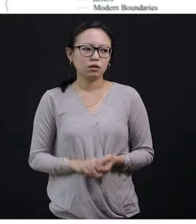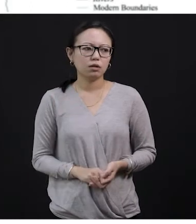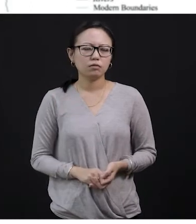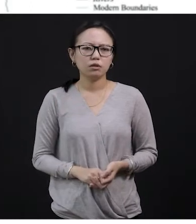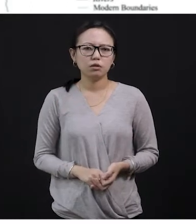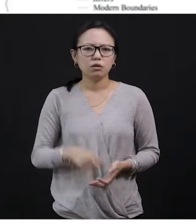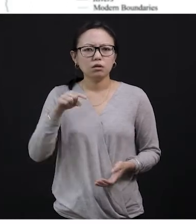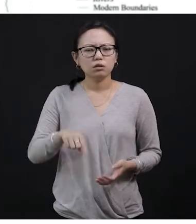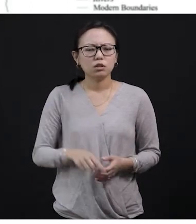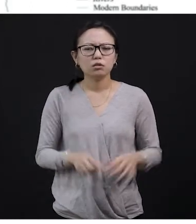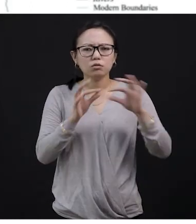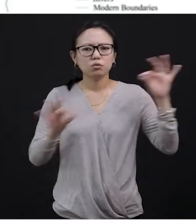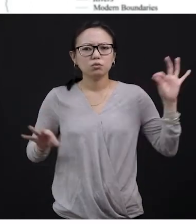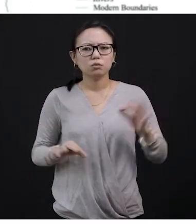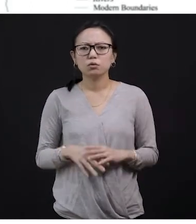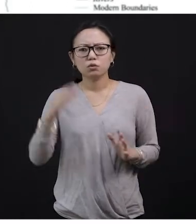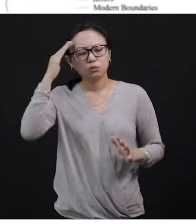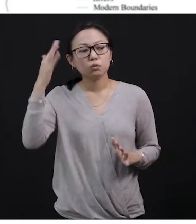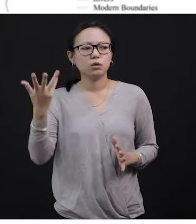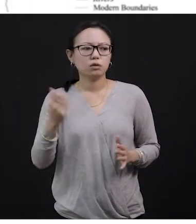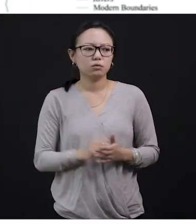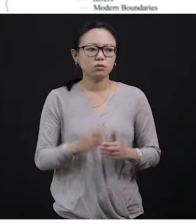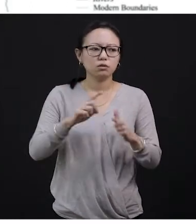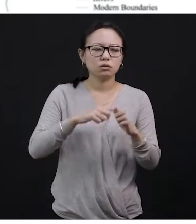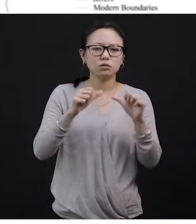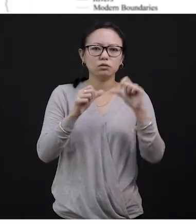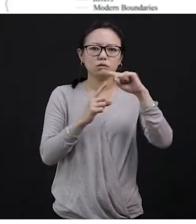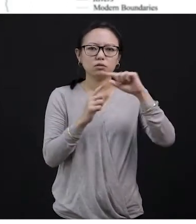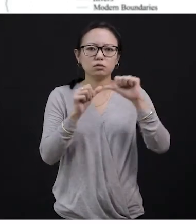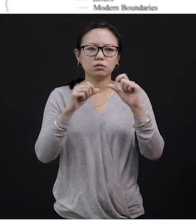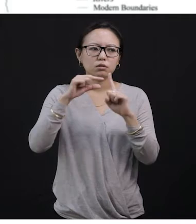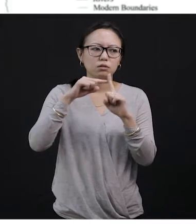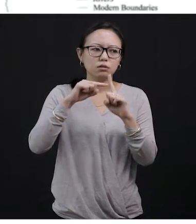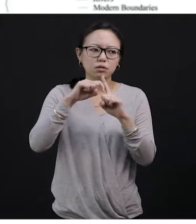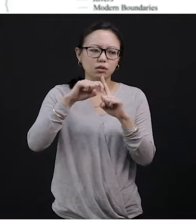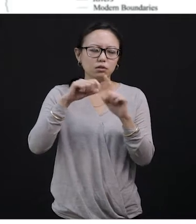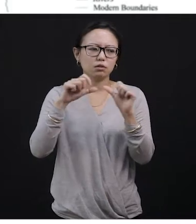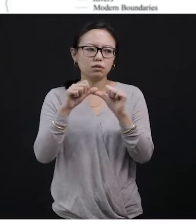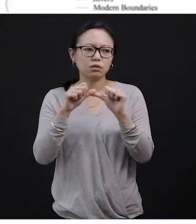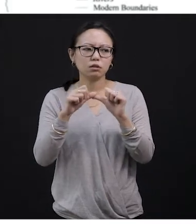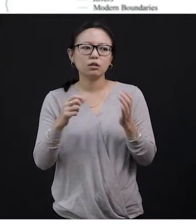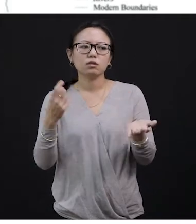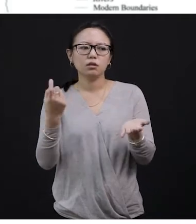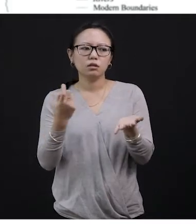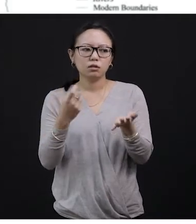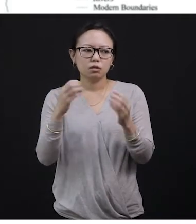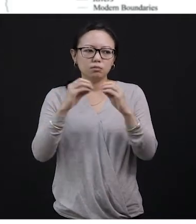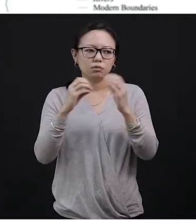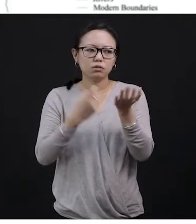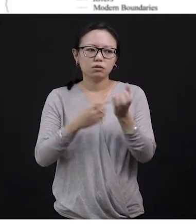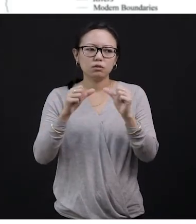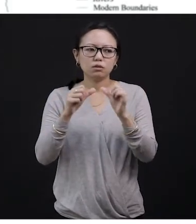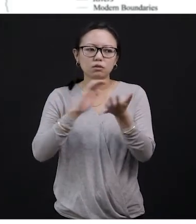Brahmanas and Upanishads. They give informations about these kingdoms. Also, we can learn about their